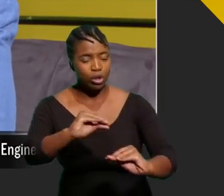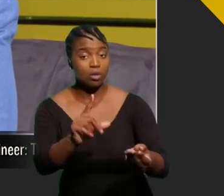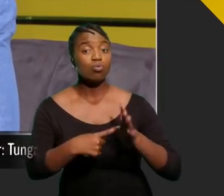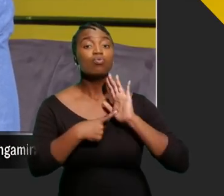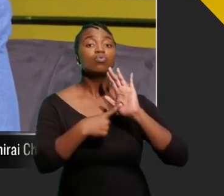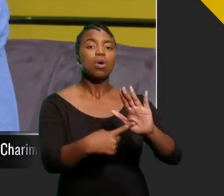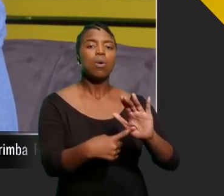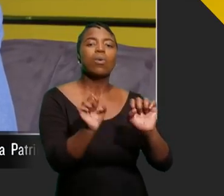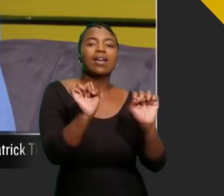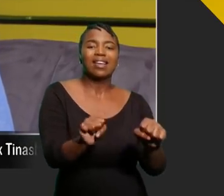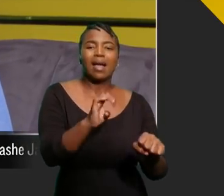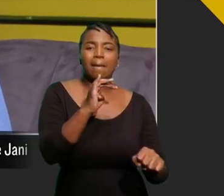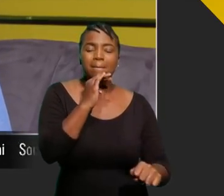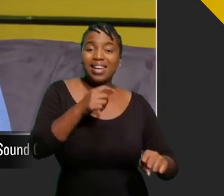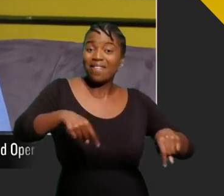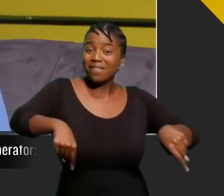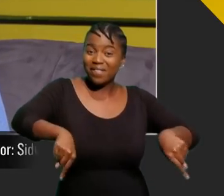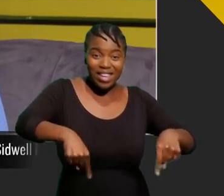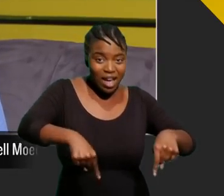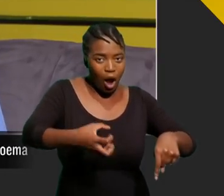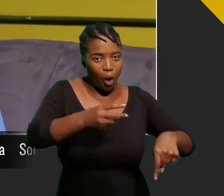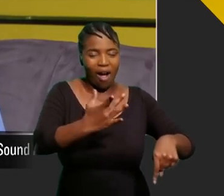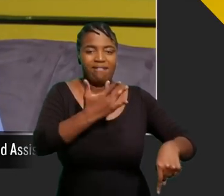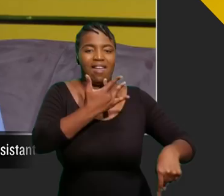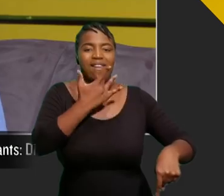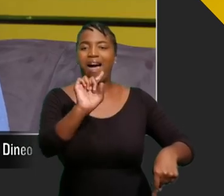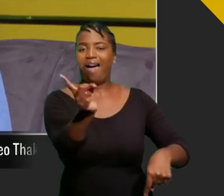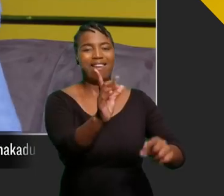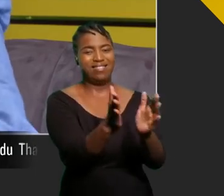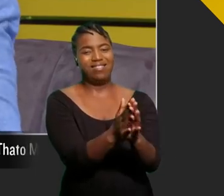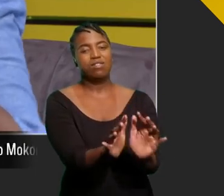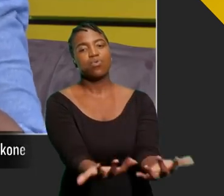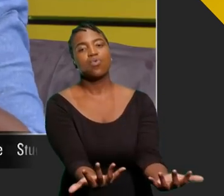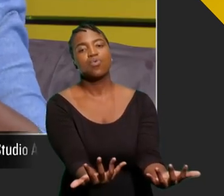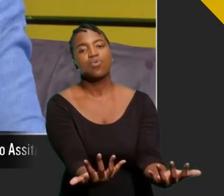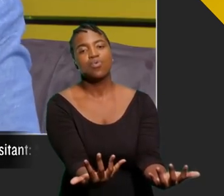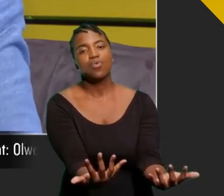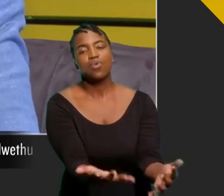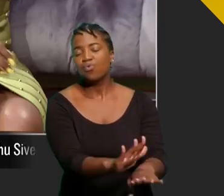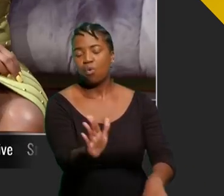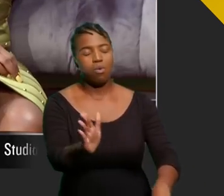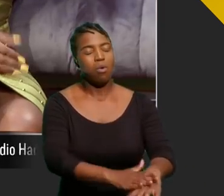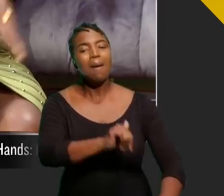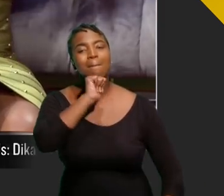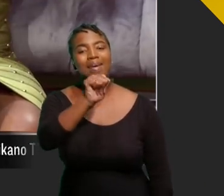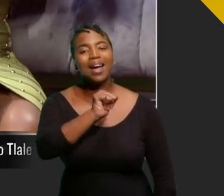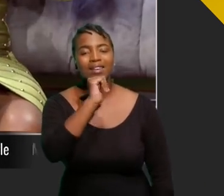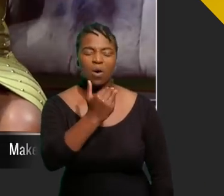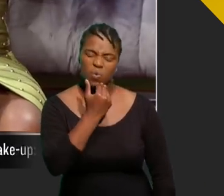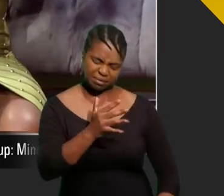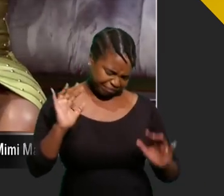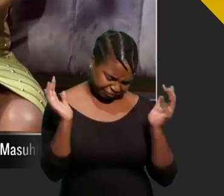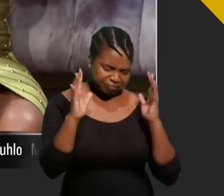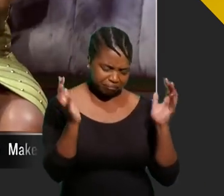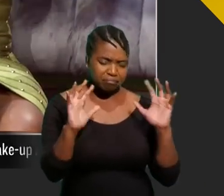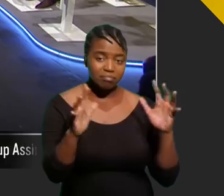that there is no fear or favor. In other words, no matter the fact